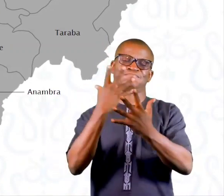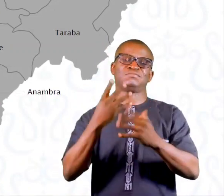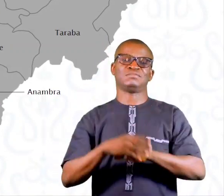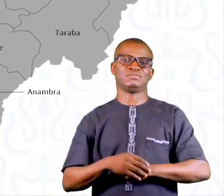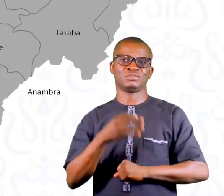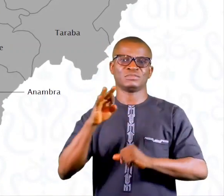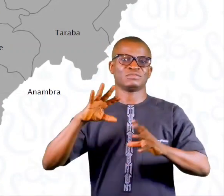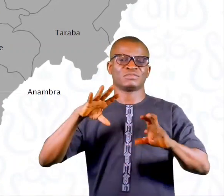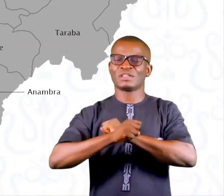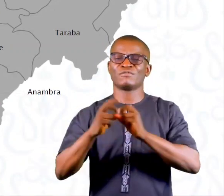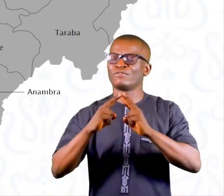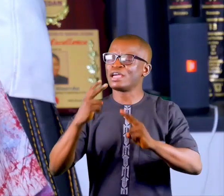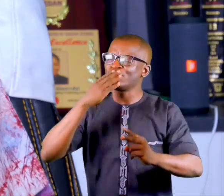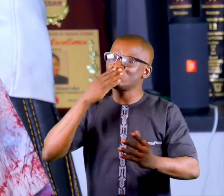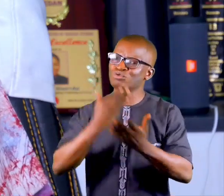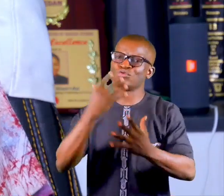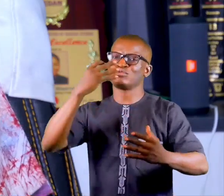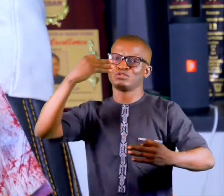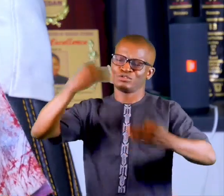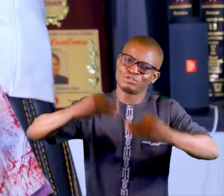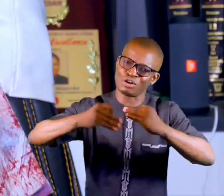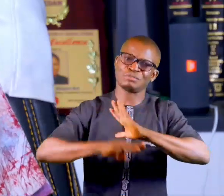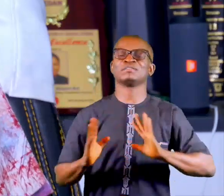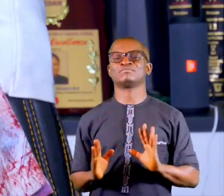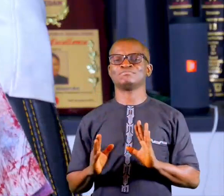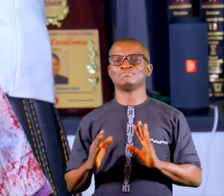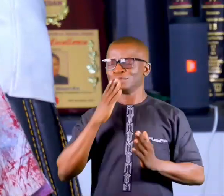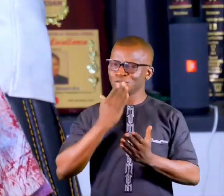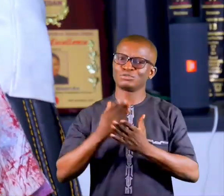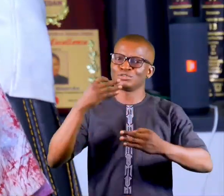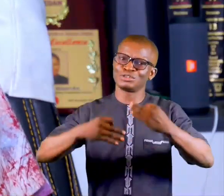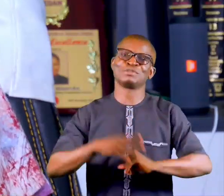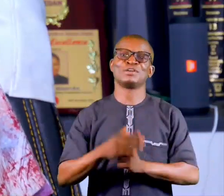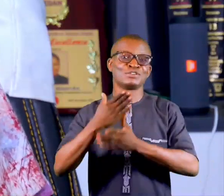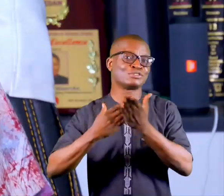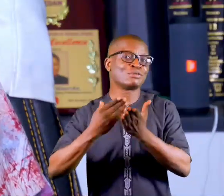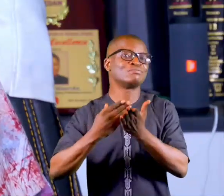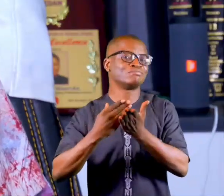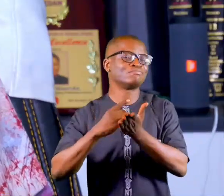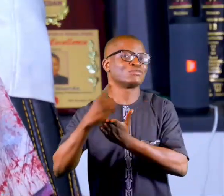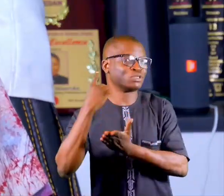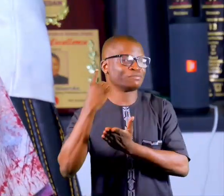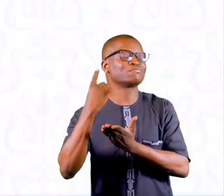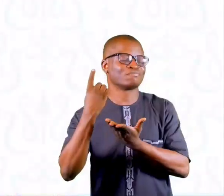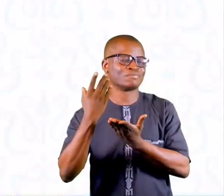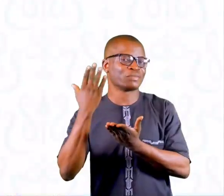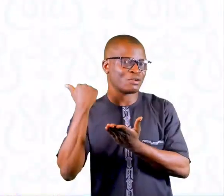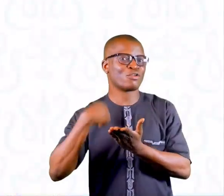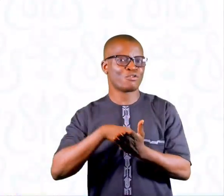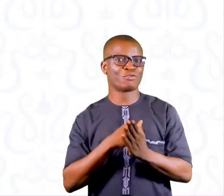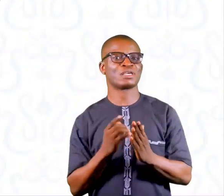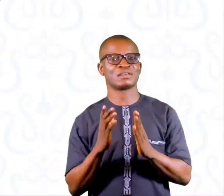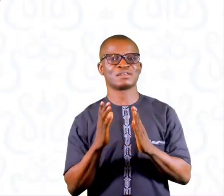extremely quality convictions. And just some weeks ago, we also